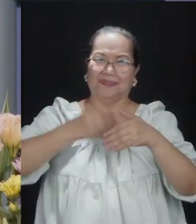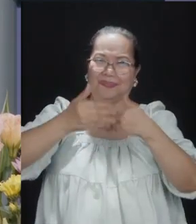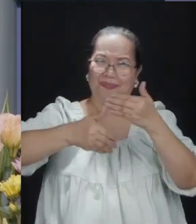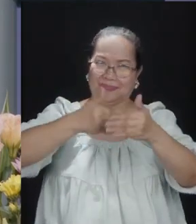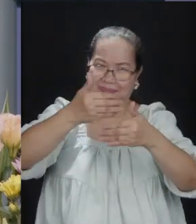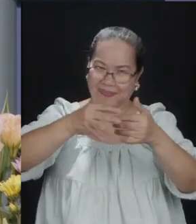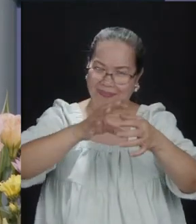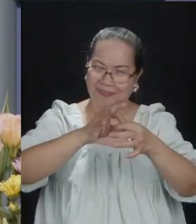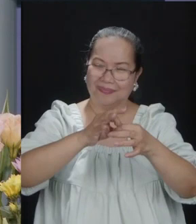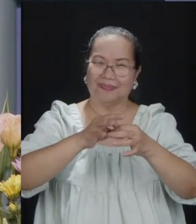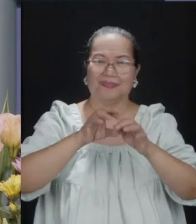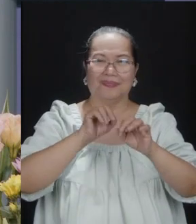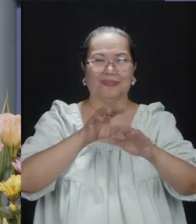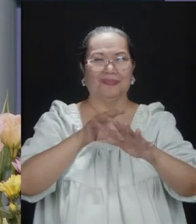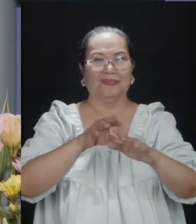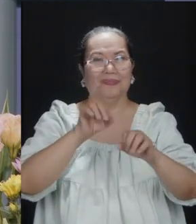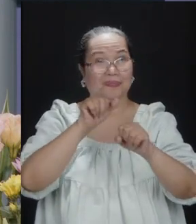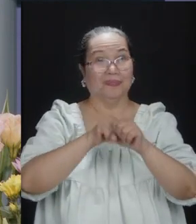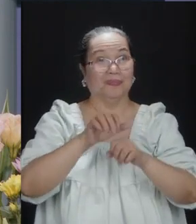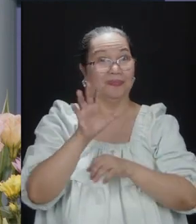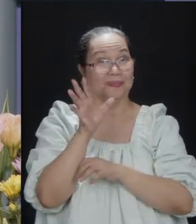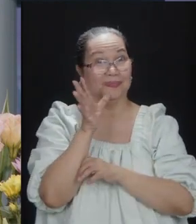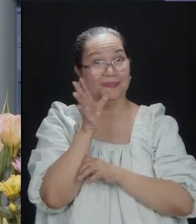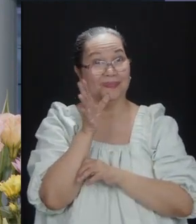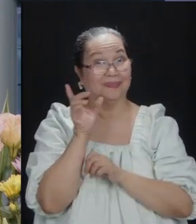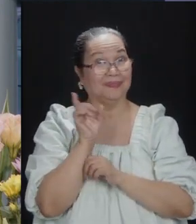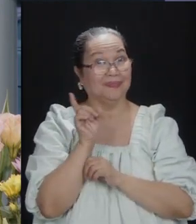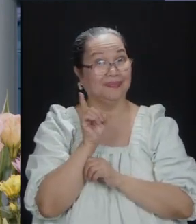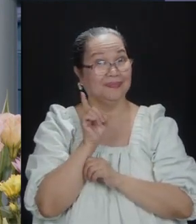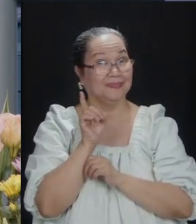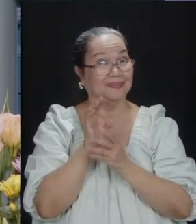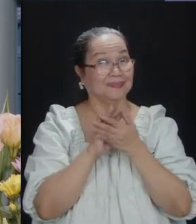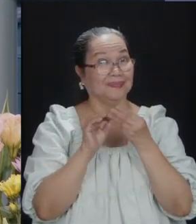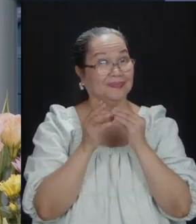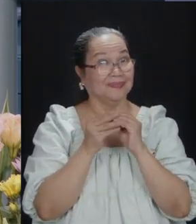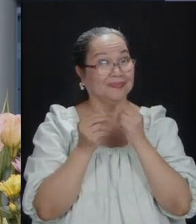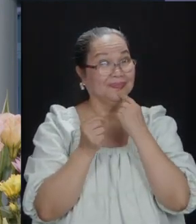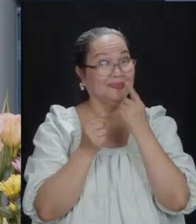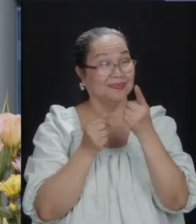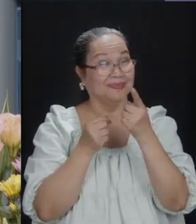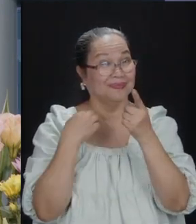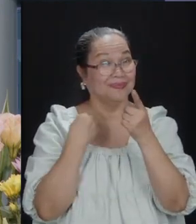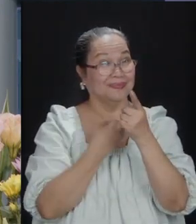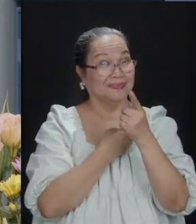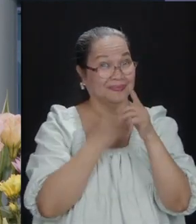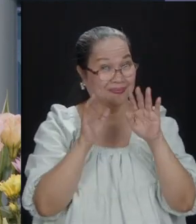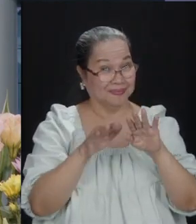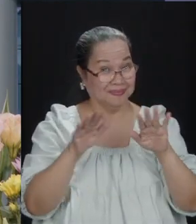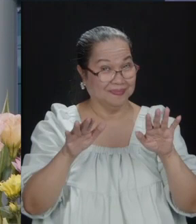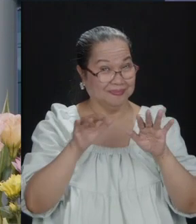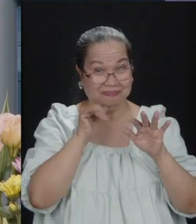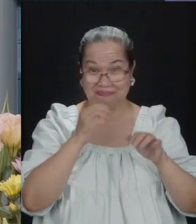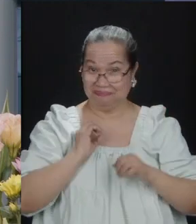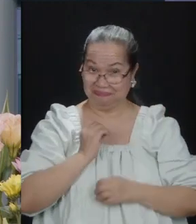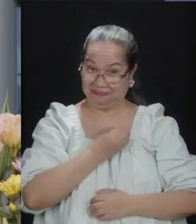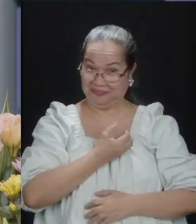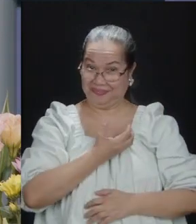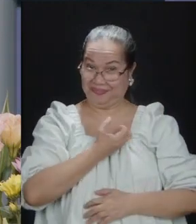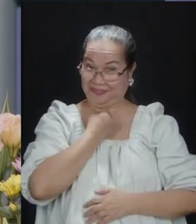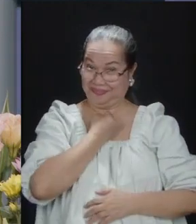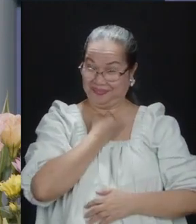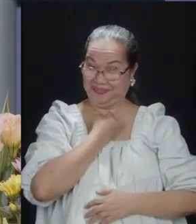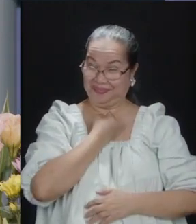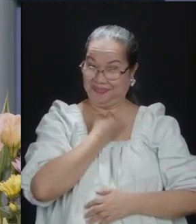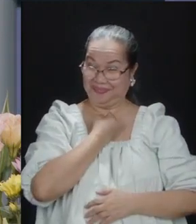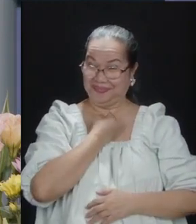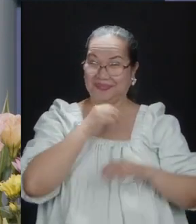of descendants. So moms, what this story tells us is that our kids do not belong to us. They will